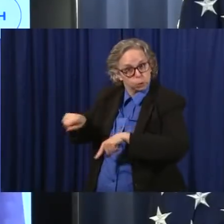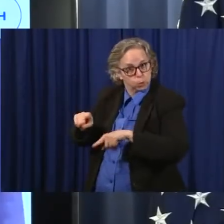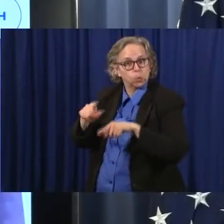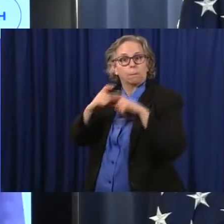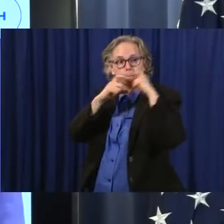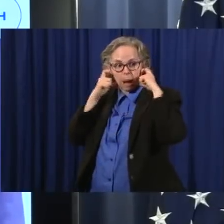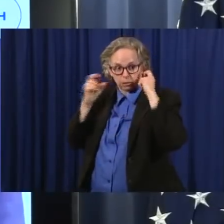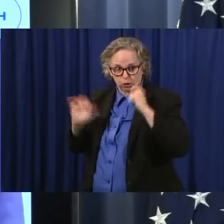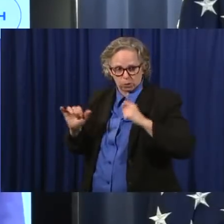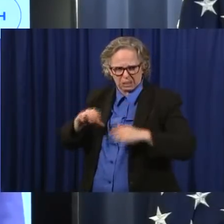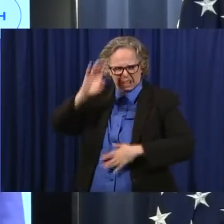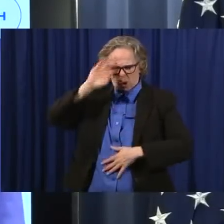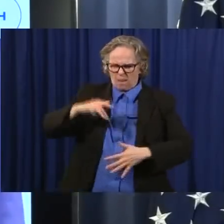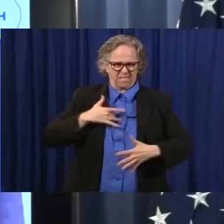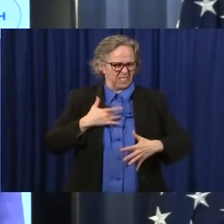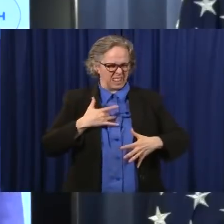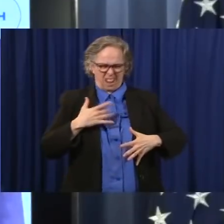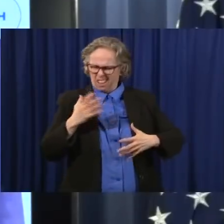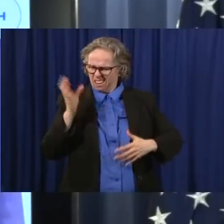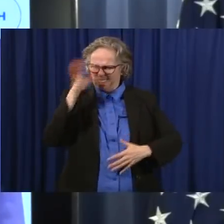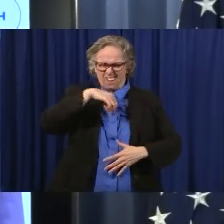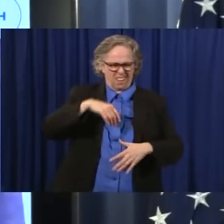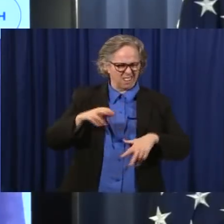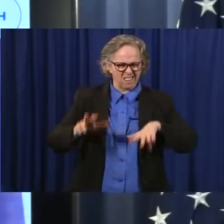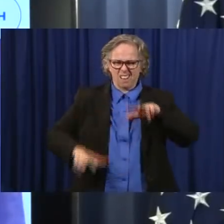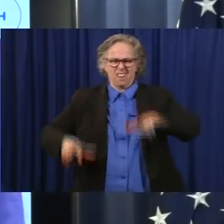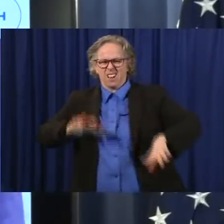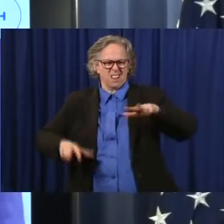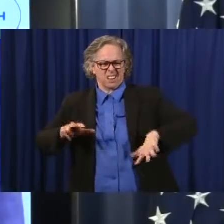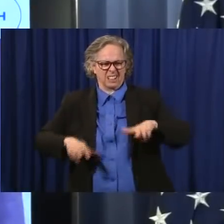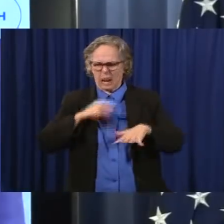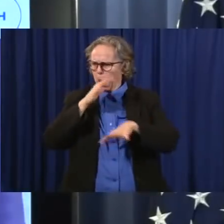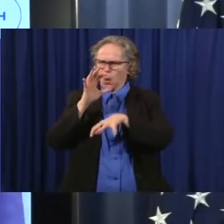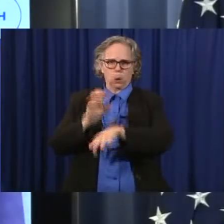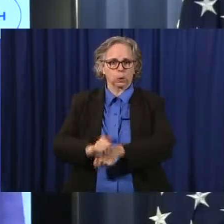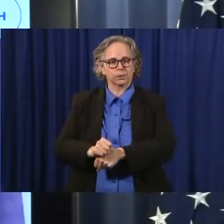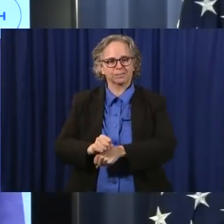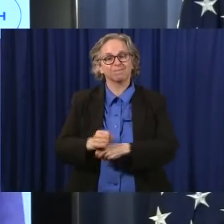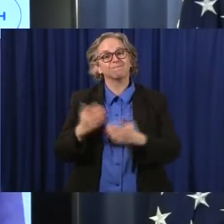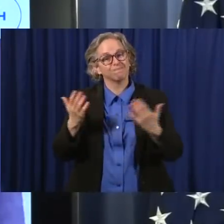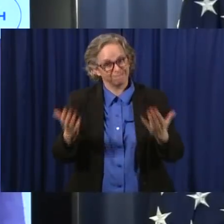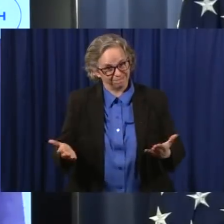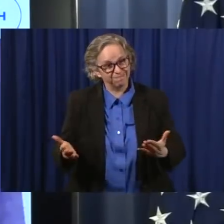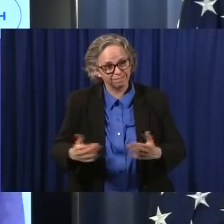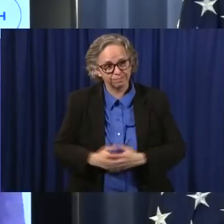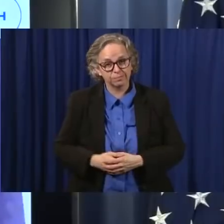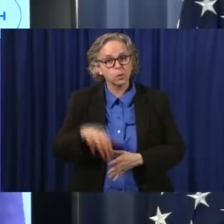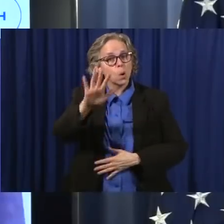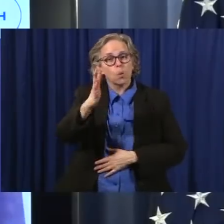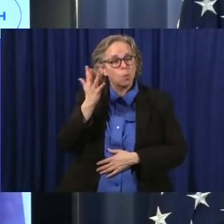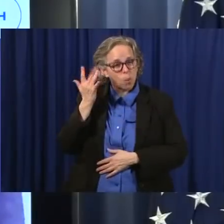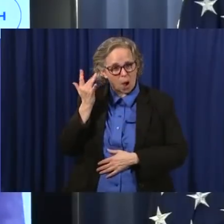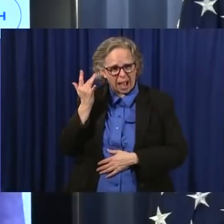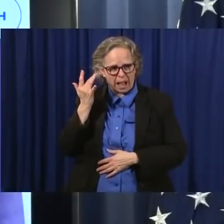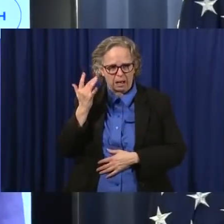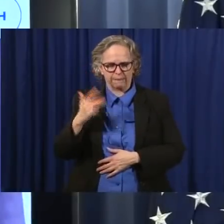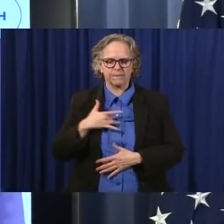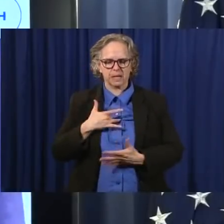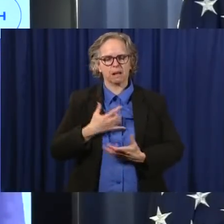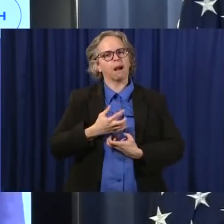some families and children, but we're doing our best to be confident that these measures will keep everyone